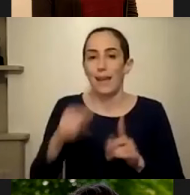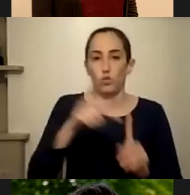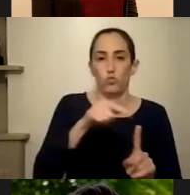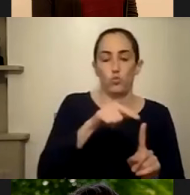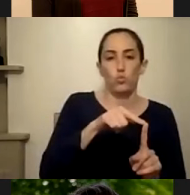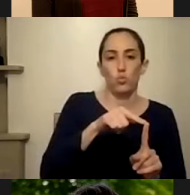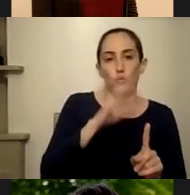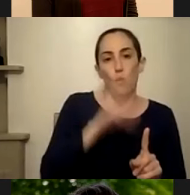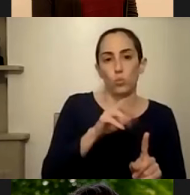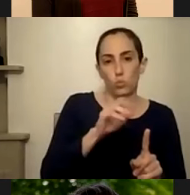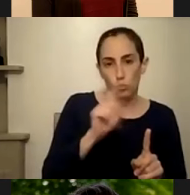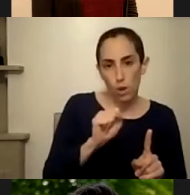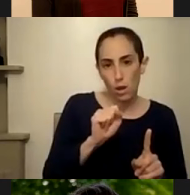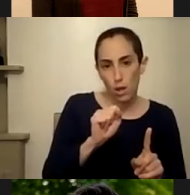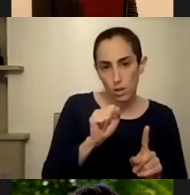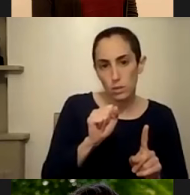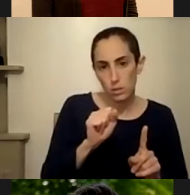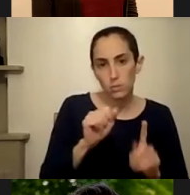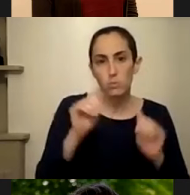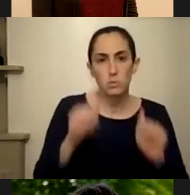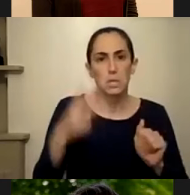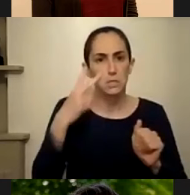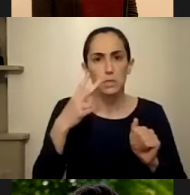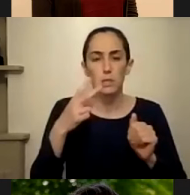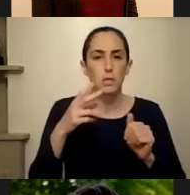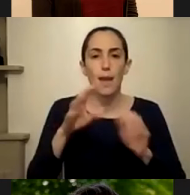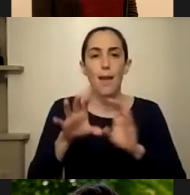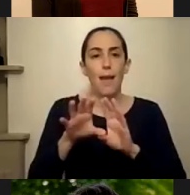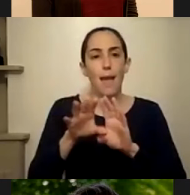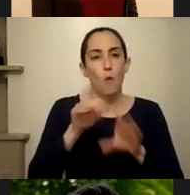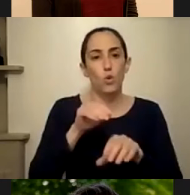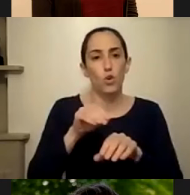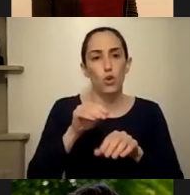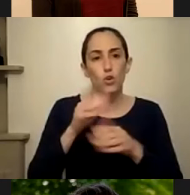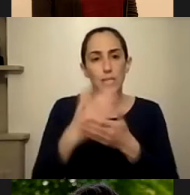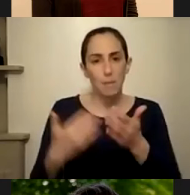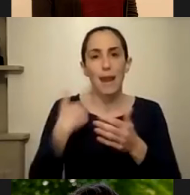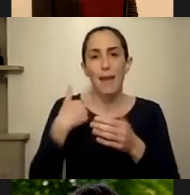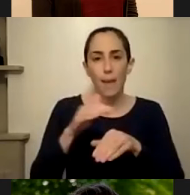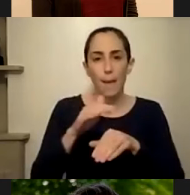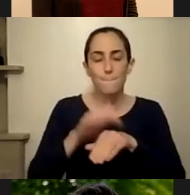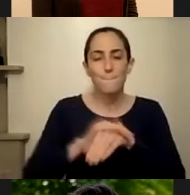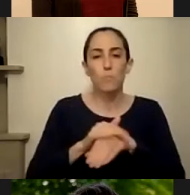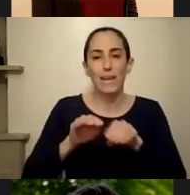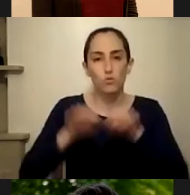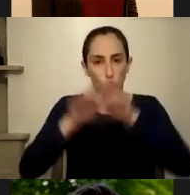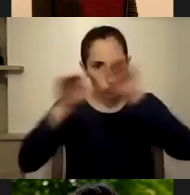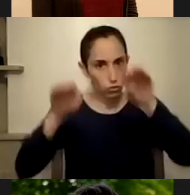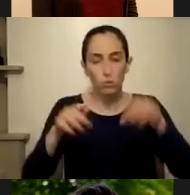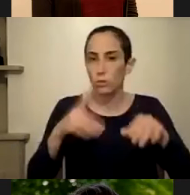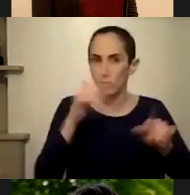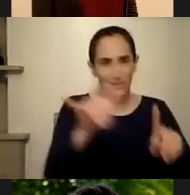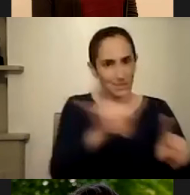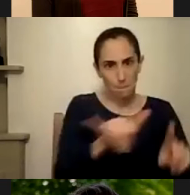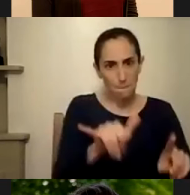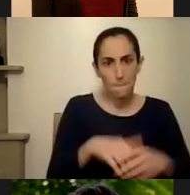have the stacked membranes, looks very similar to the neighboring native rods. And also the inner segment region. So this is the